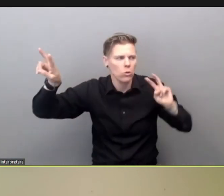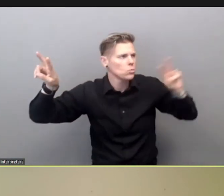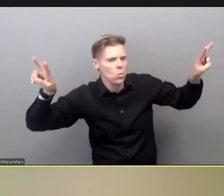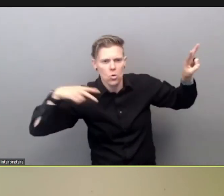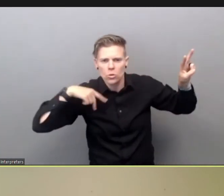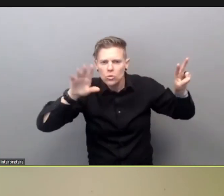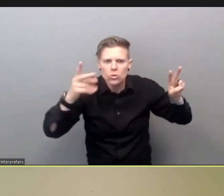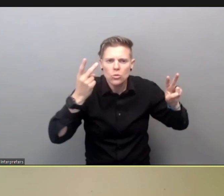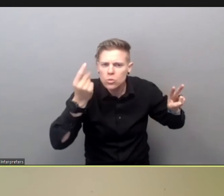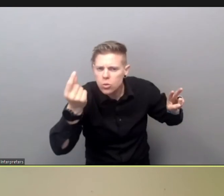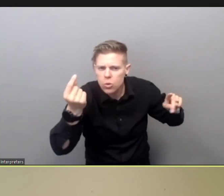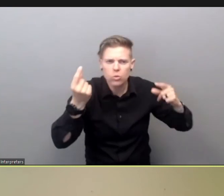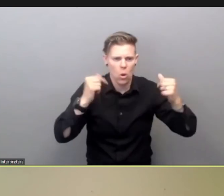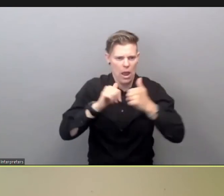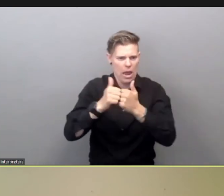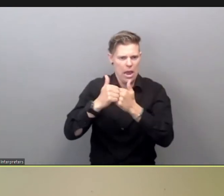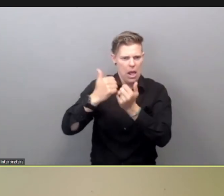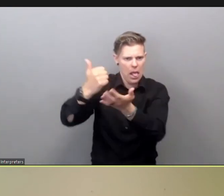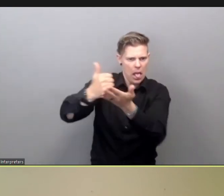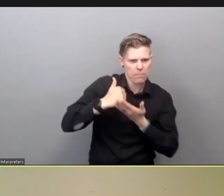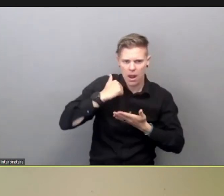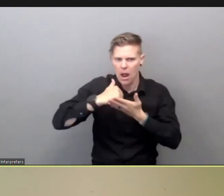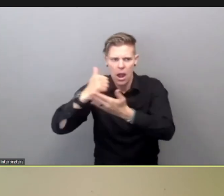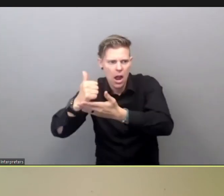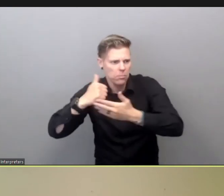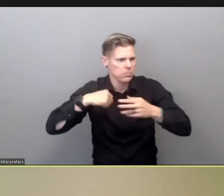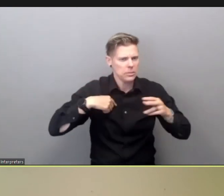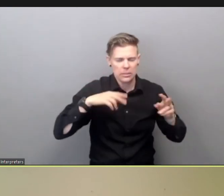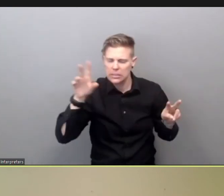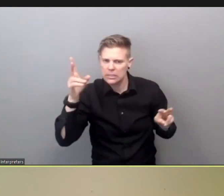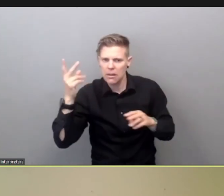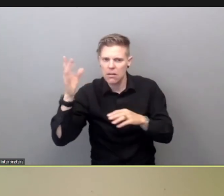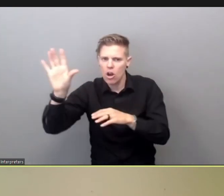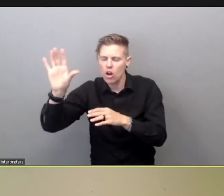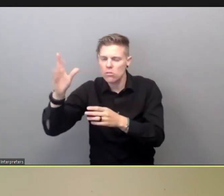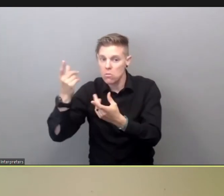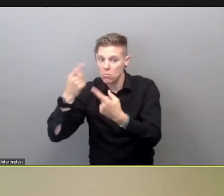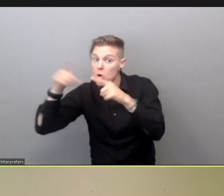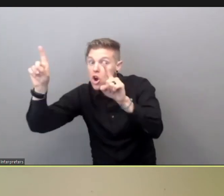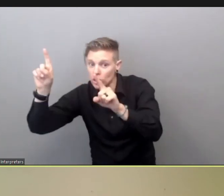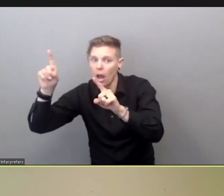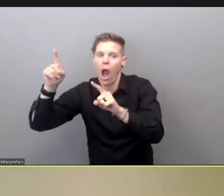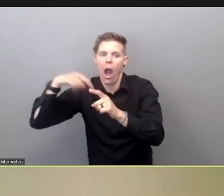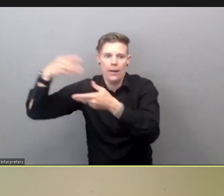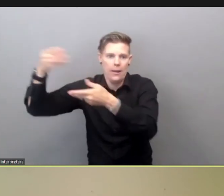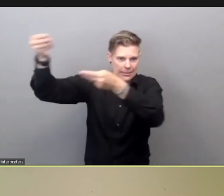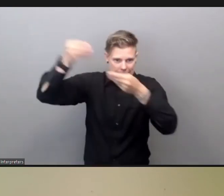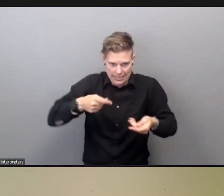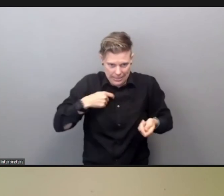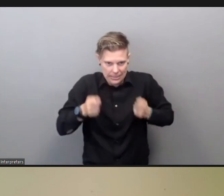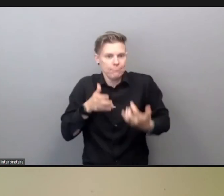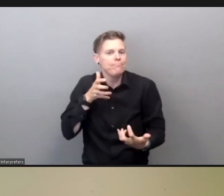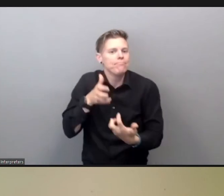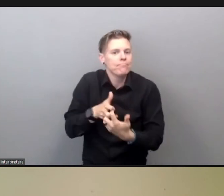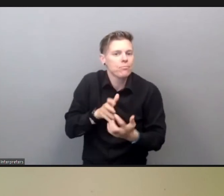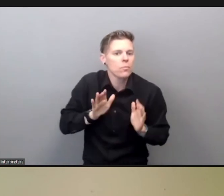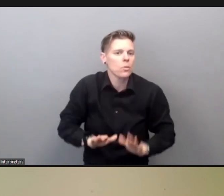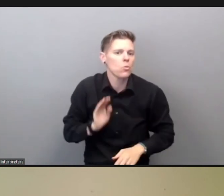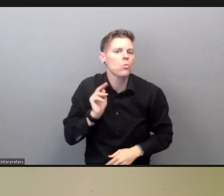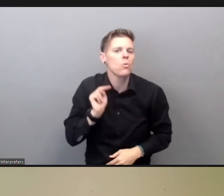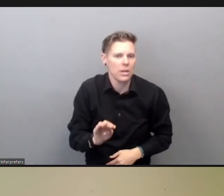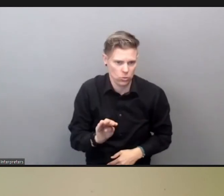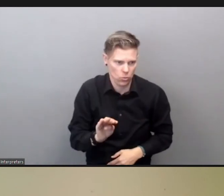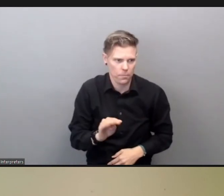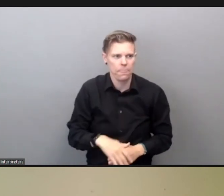recovery. So we believe that we can adjust and pivot very quickly. Thank you, sir. Can you confirm the number of